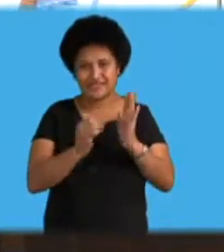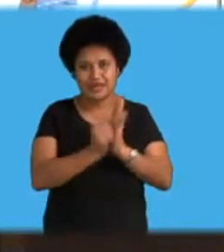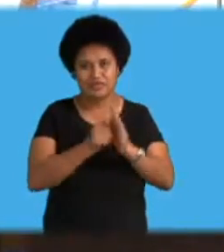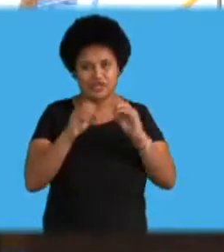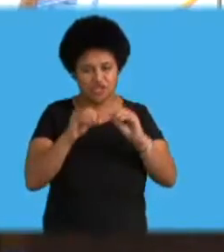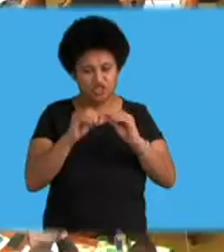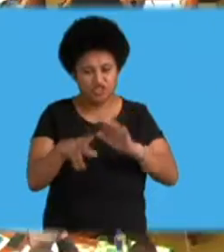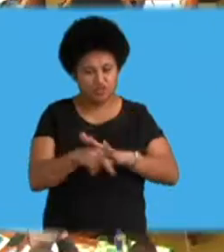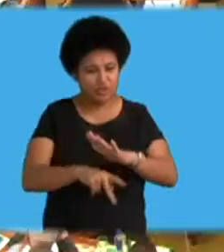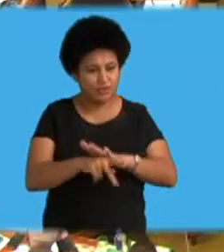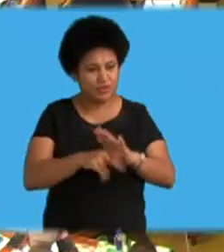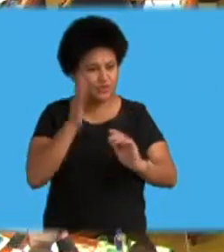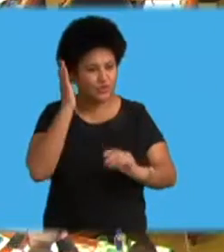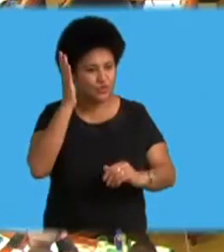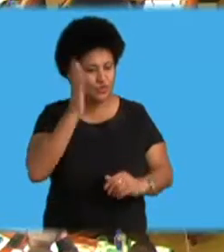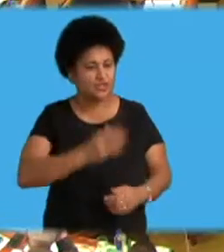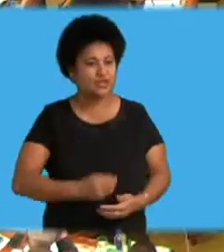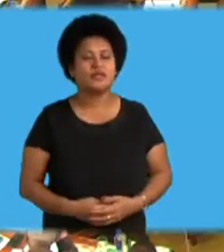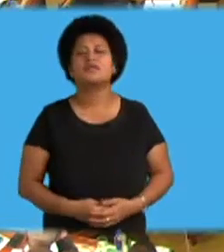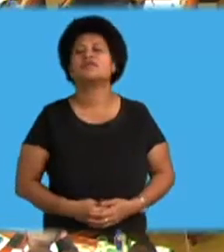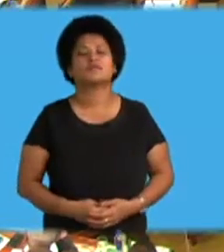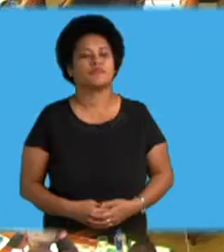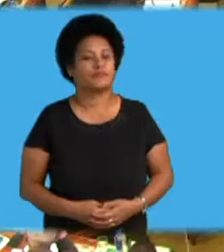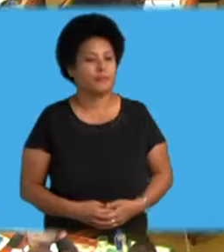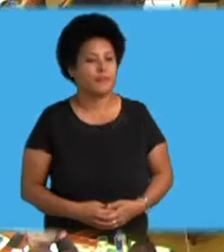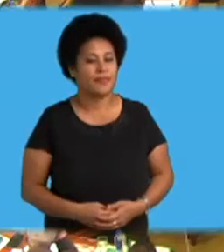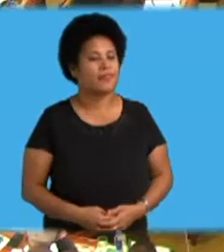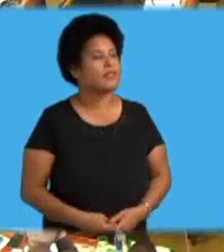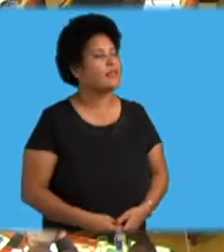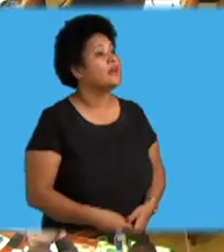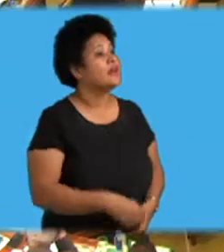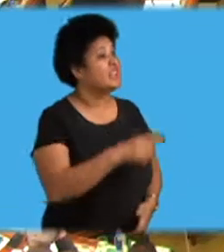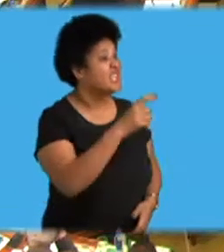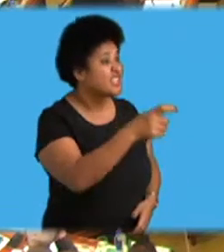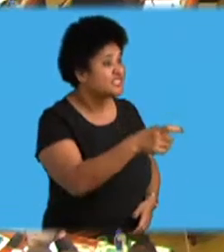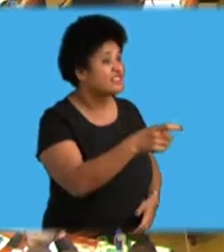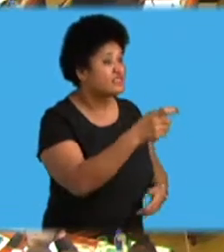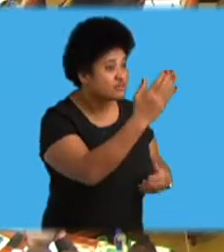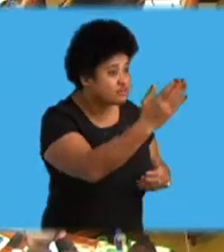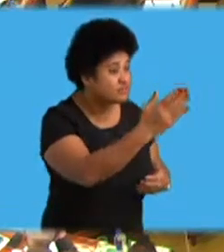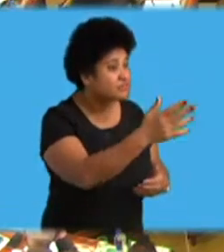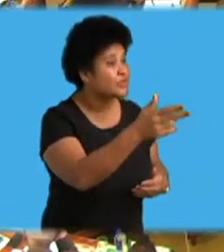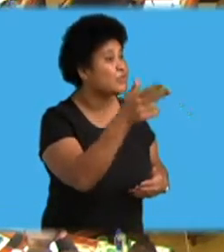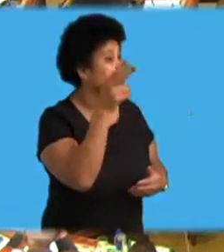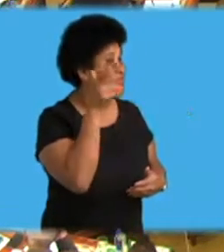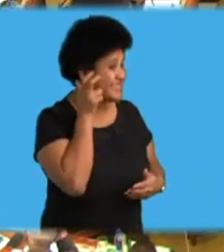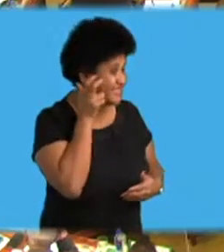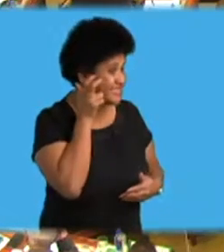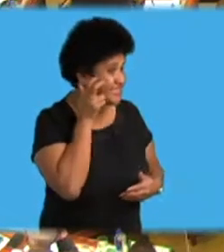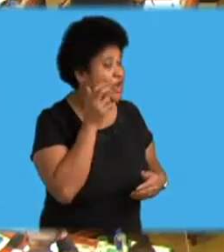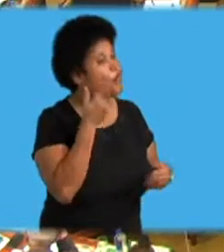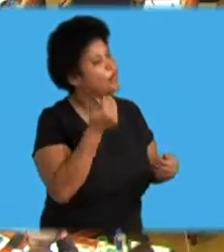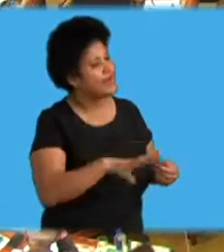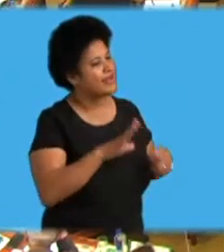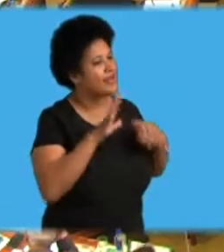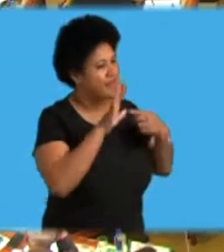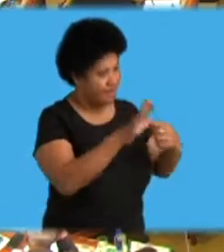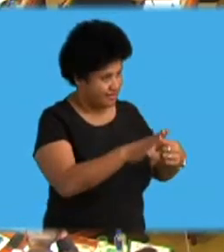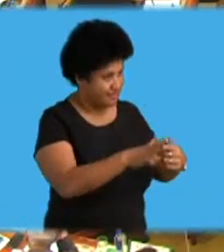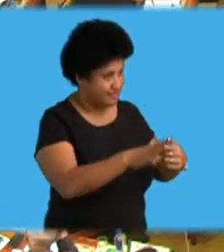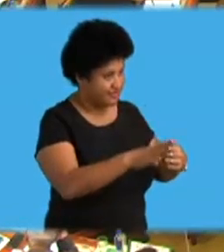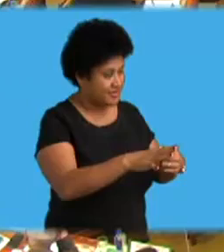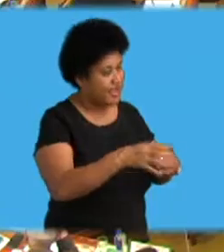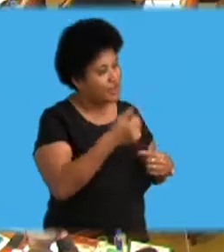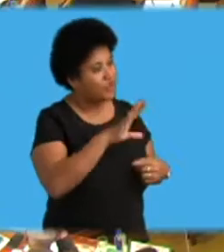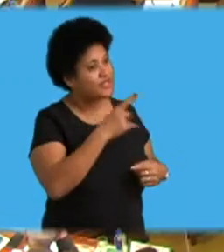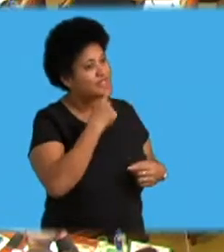Minister. Again, Madam Speaker, if the Honourable Member would have been listening, he would have got the answer to that question. As I said,